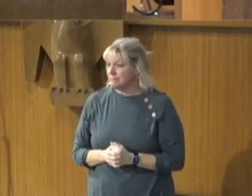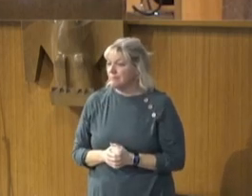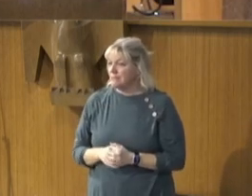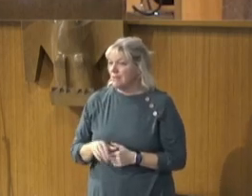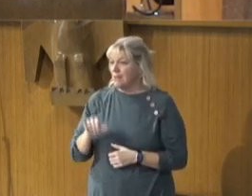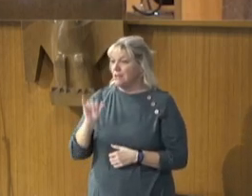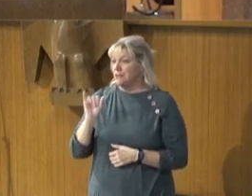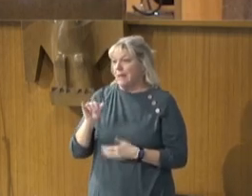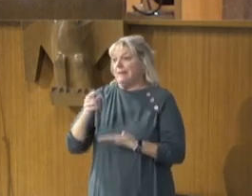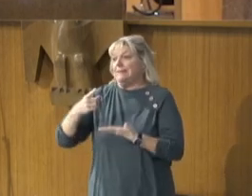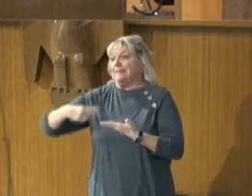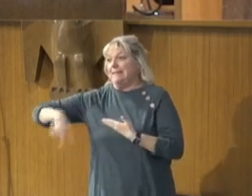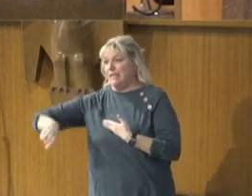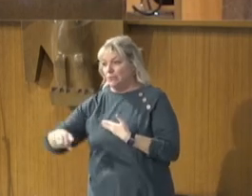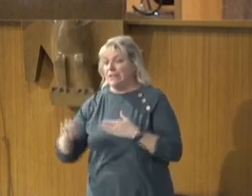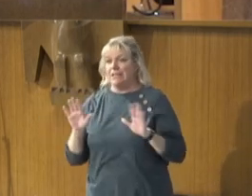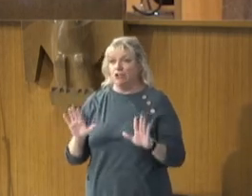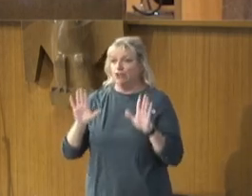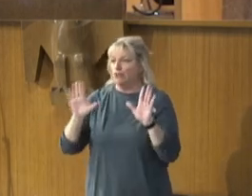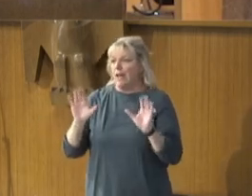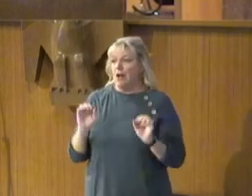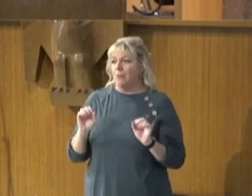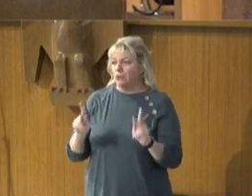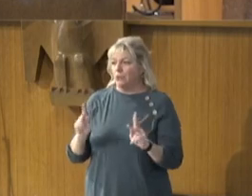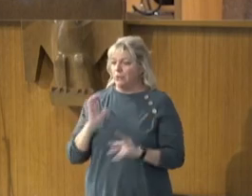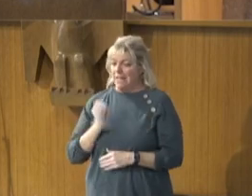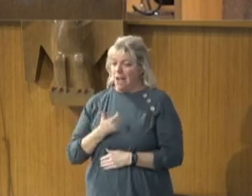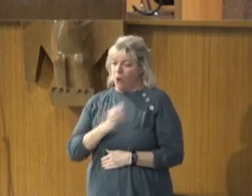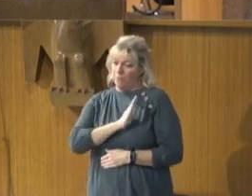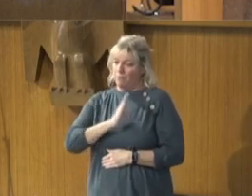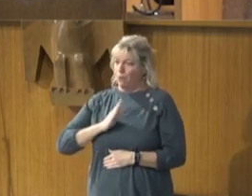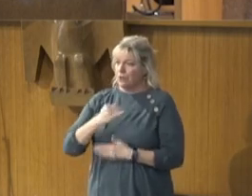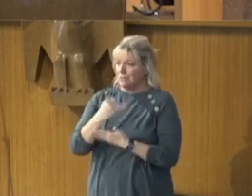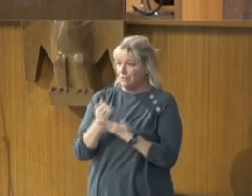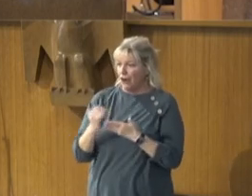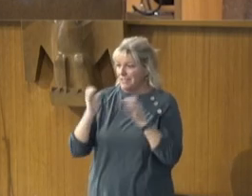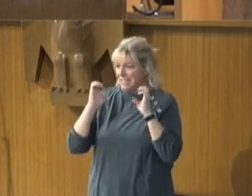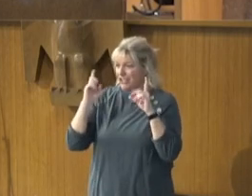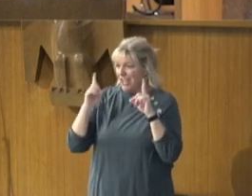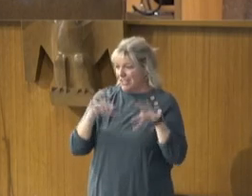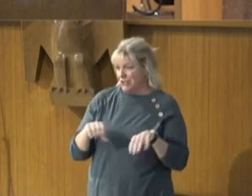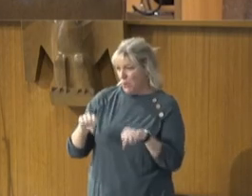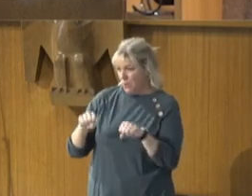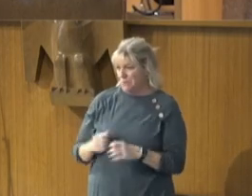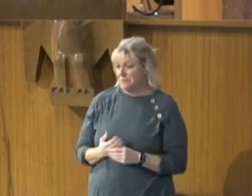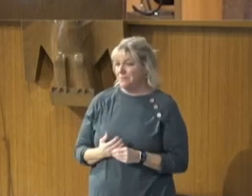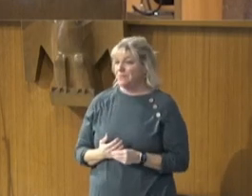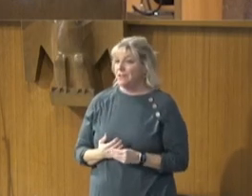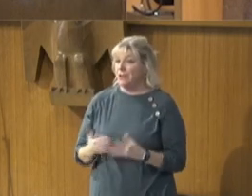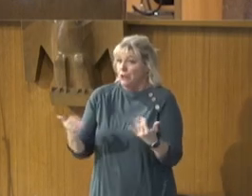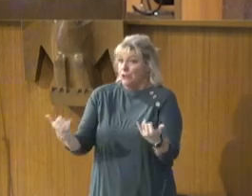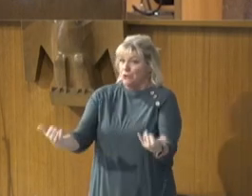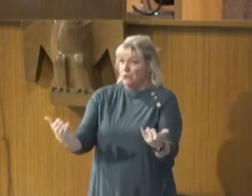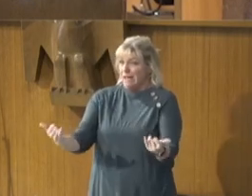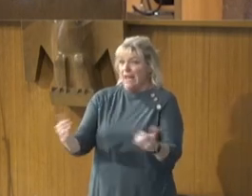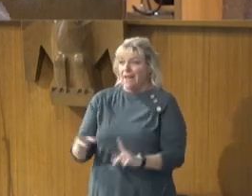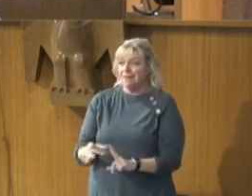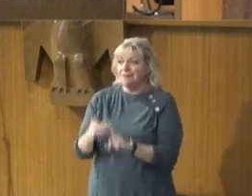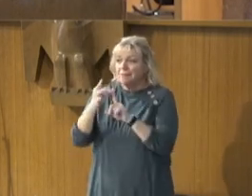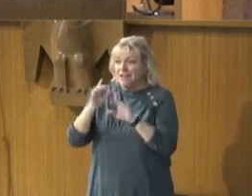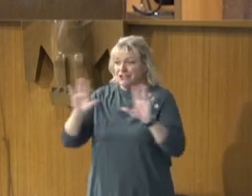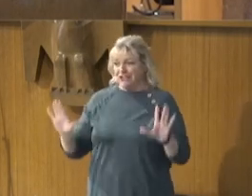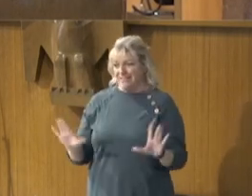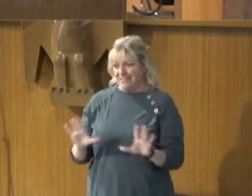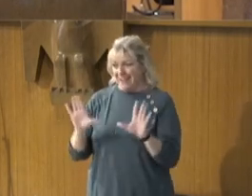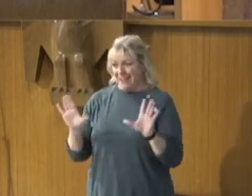a great opportunity put on by our Board of Arts and Education. All right, today is a very special Sunday